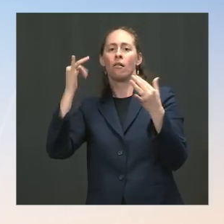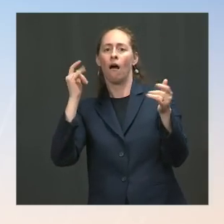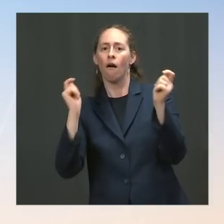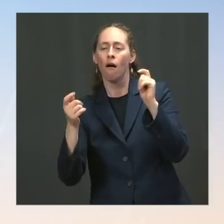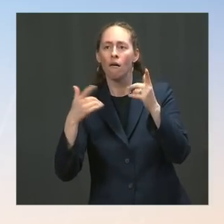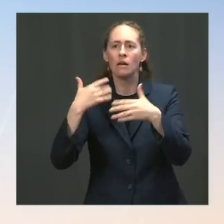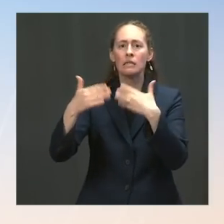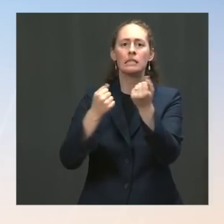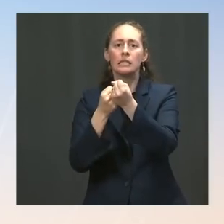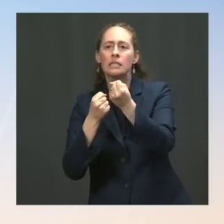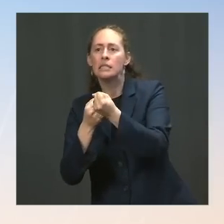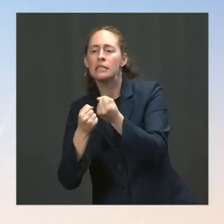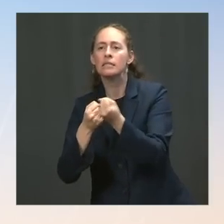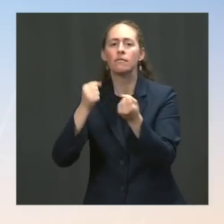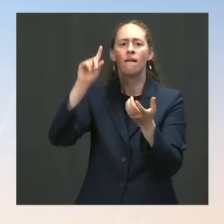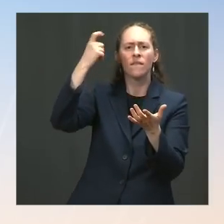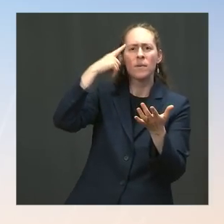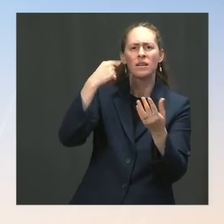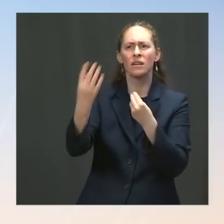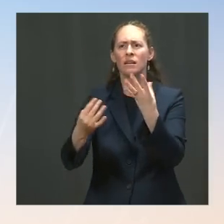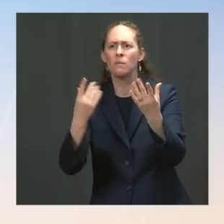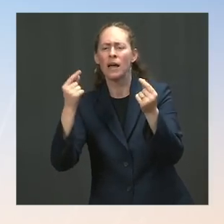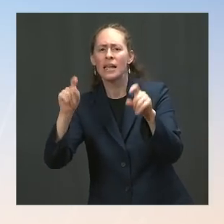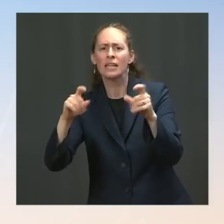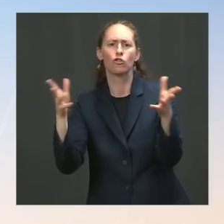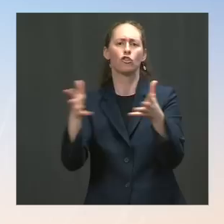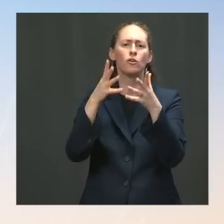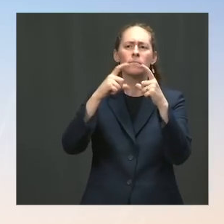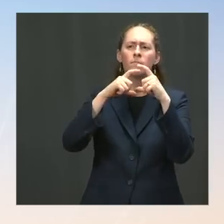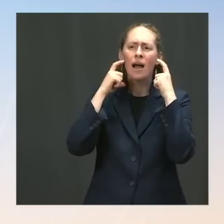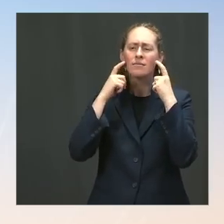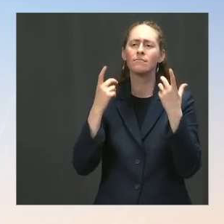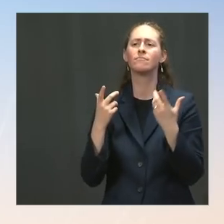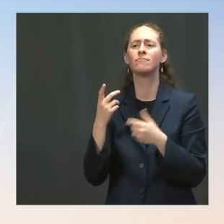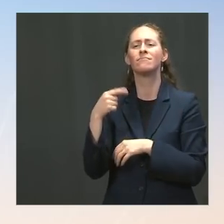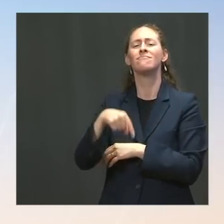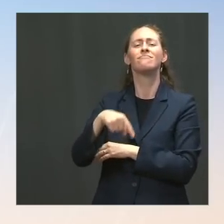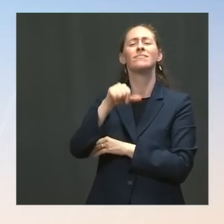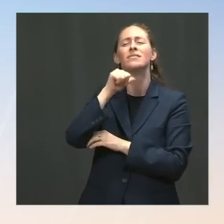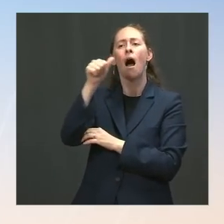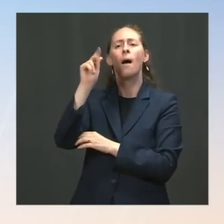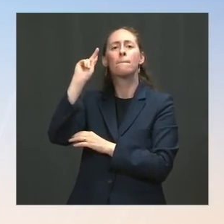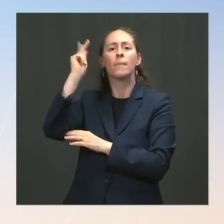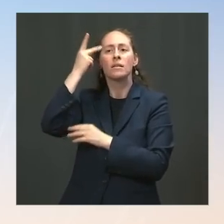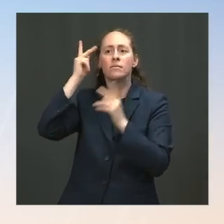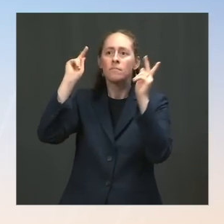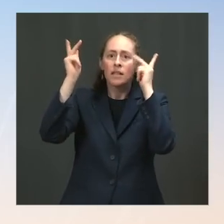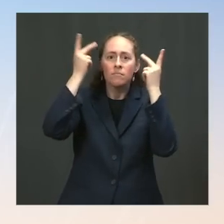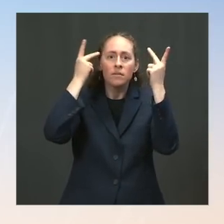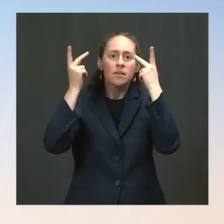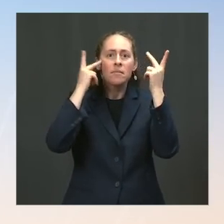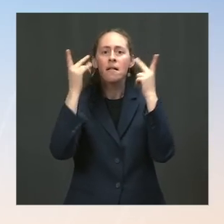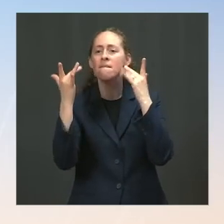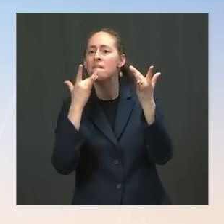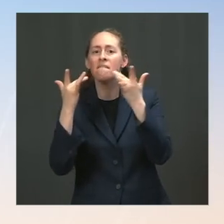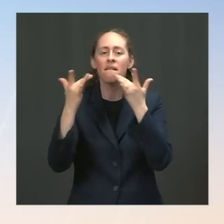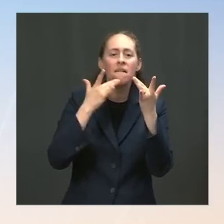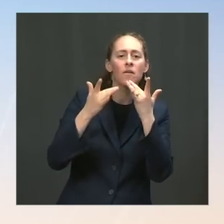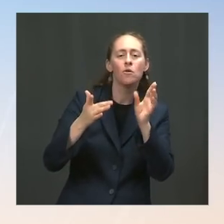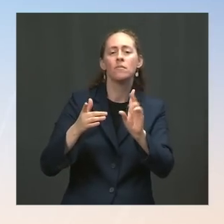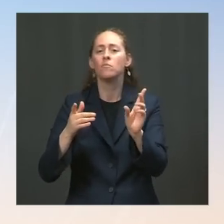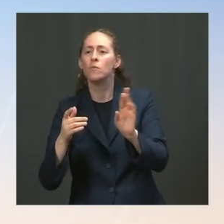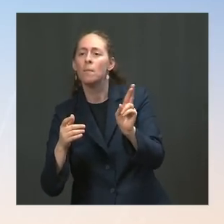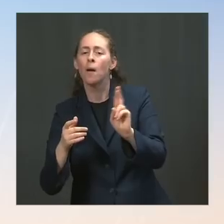encouraging masking. This is not political to us, nor should it be political. And certainly, Senator Graham has